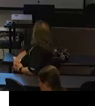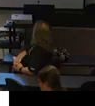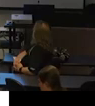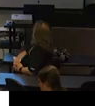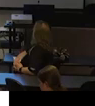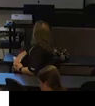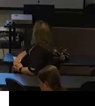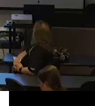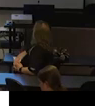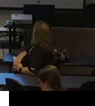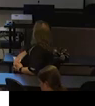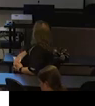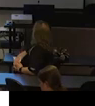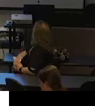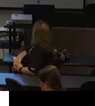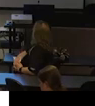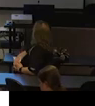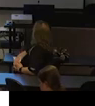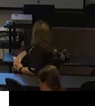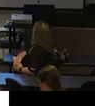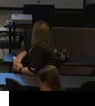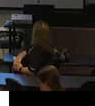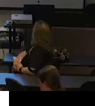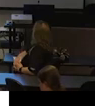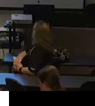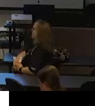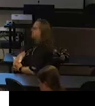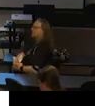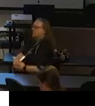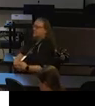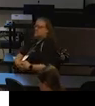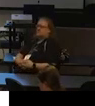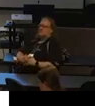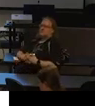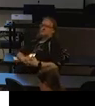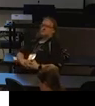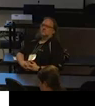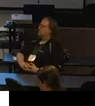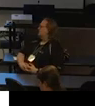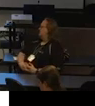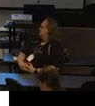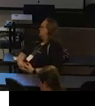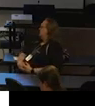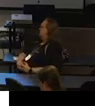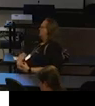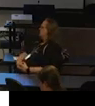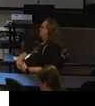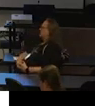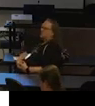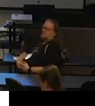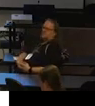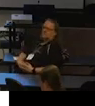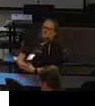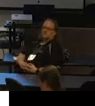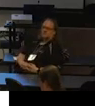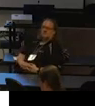and, you know, cars leaking everywhere and that. And it was the neighbors that gave the biggest flack on